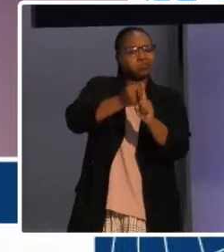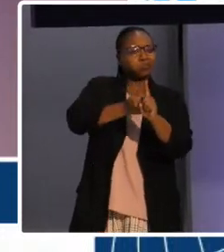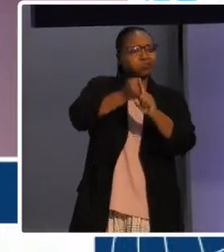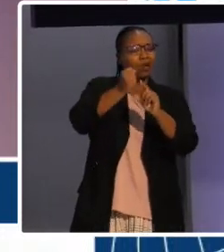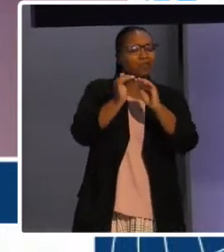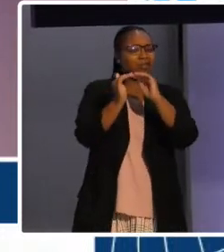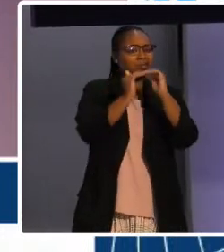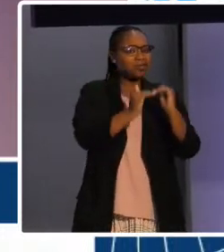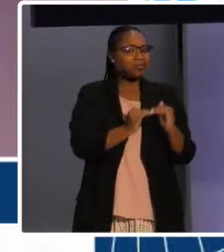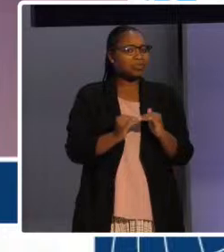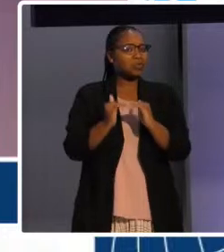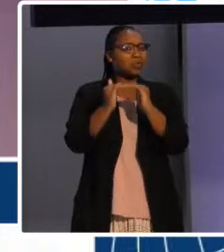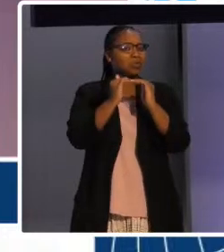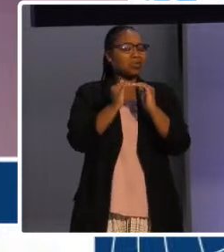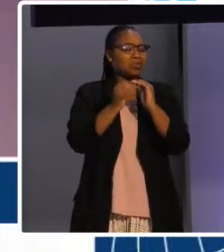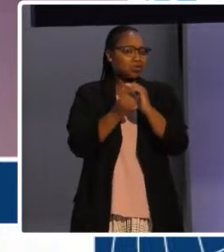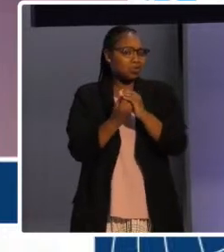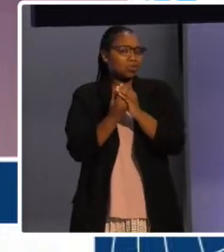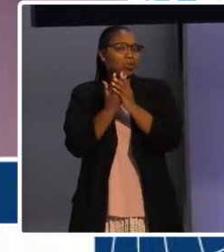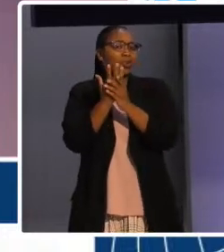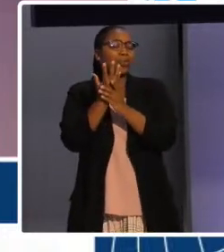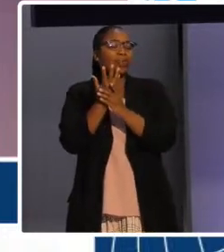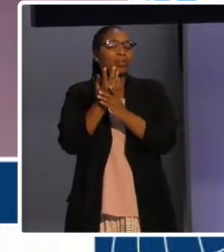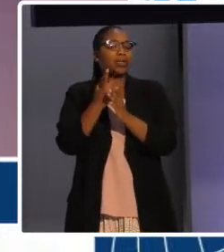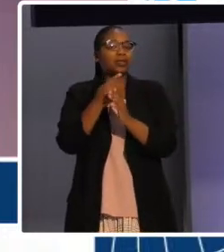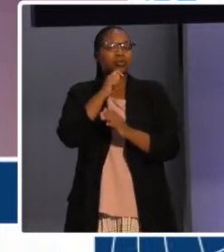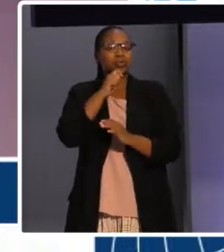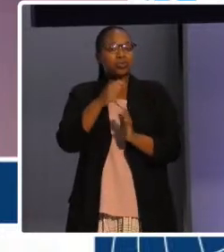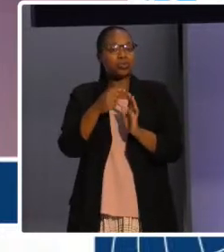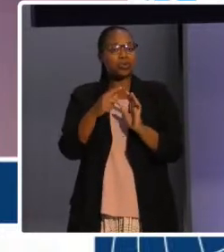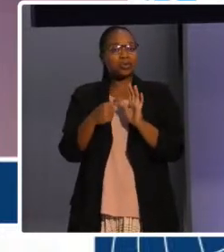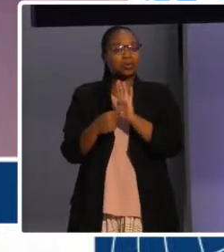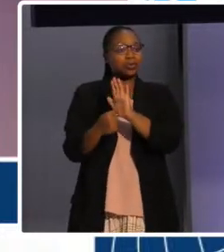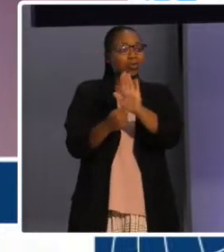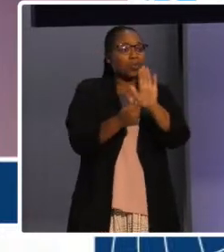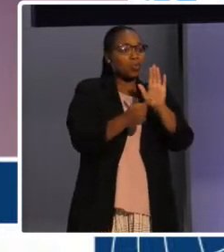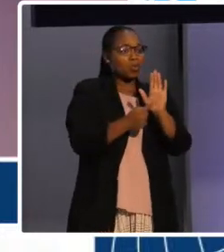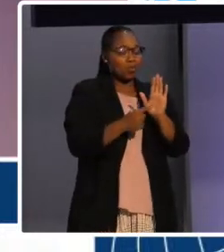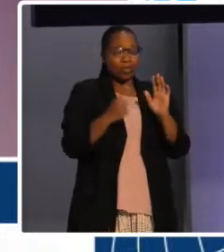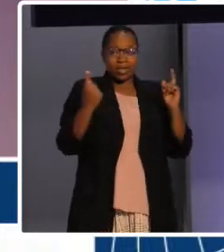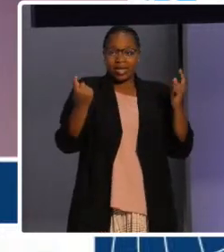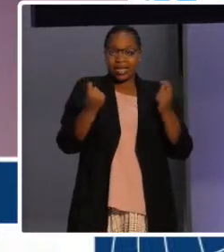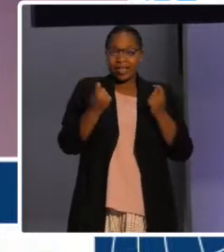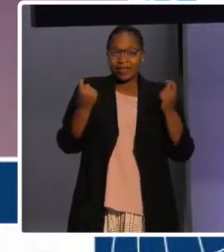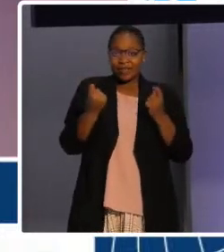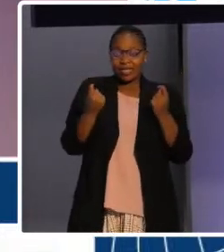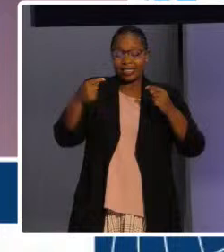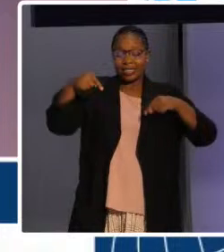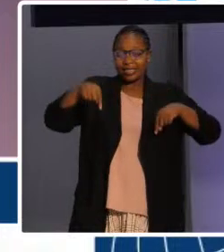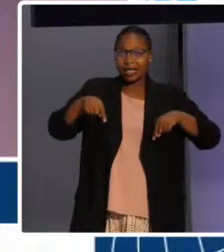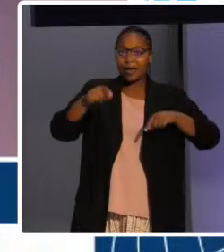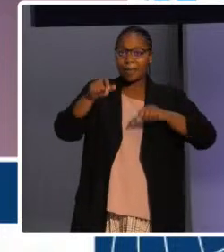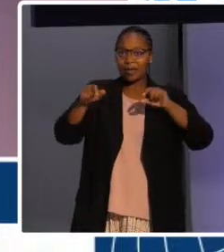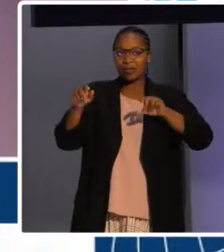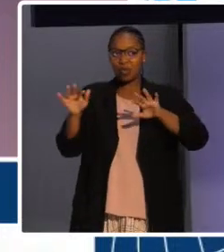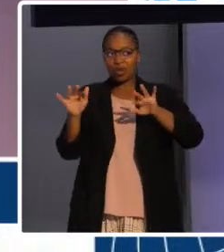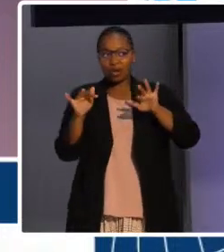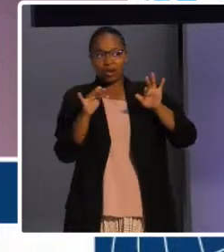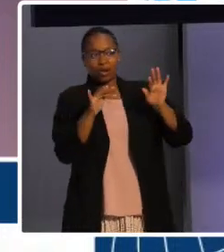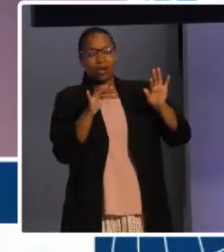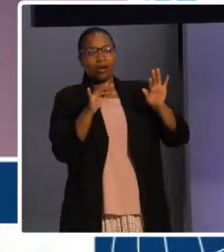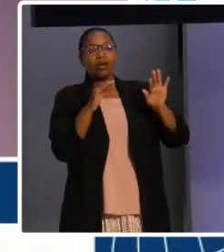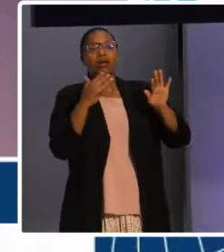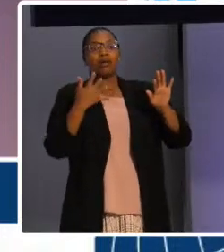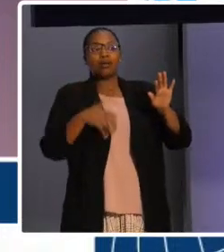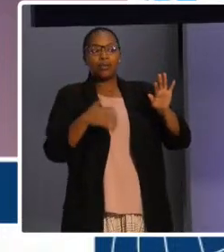I believe the symbolism of this event will be such that people are able to see what the island is